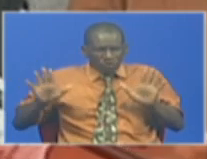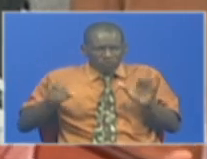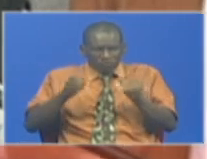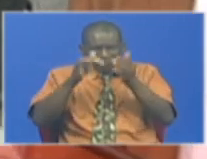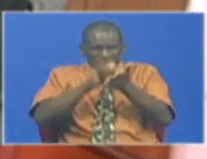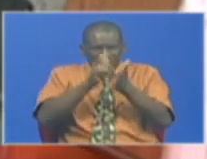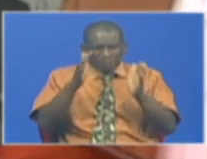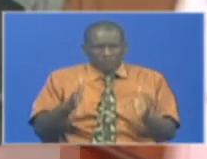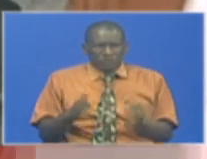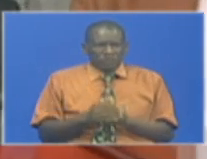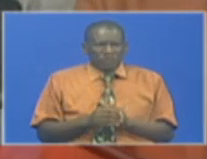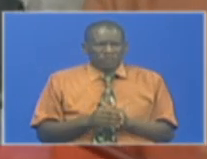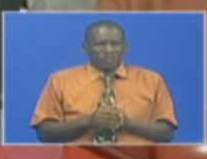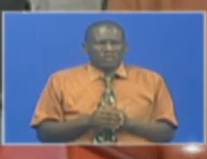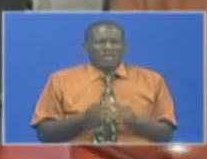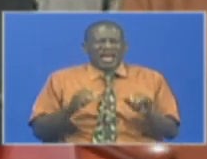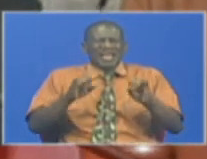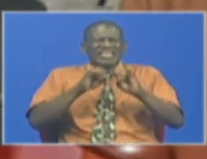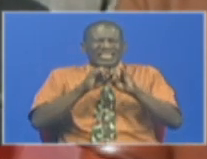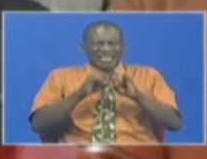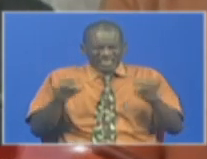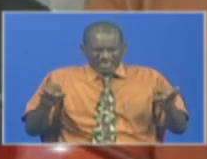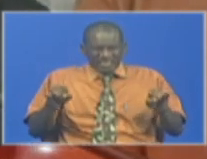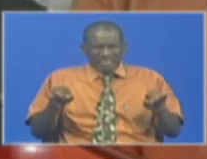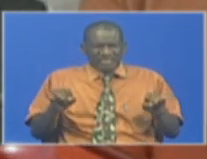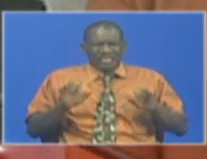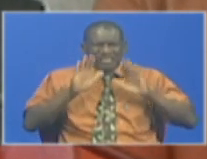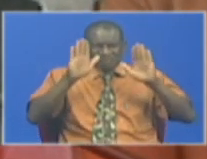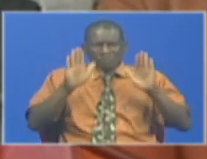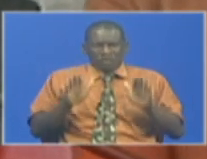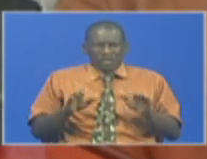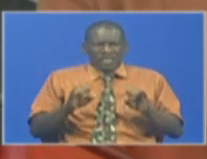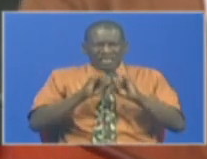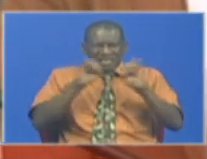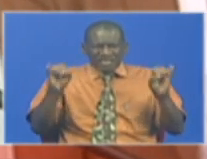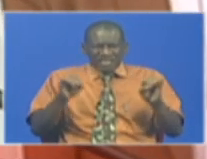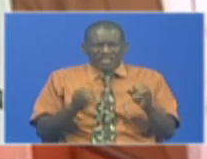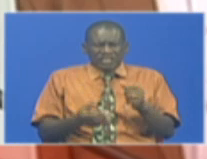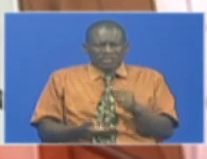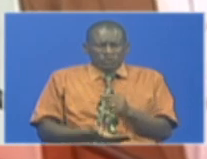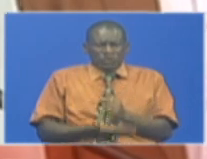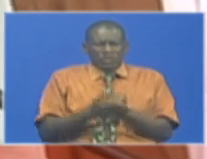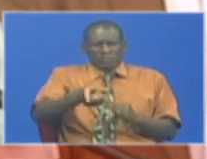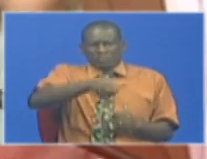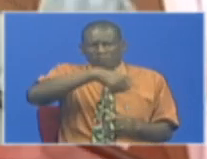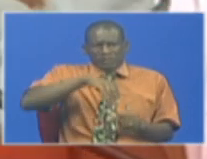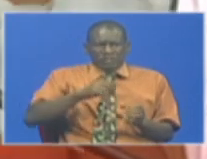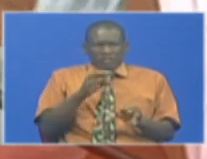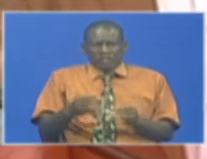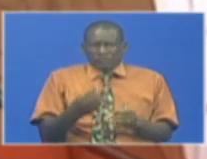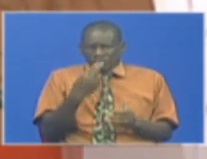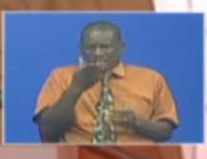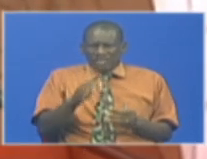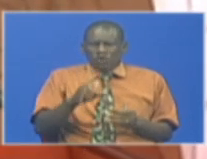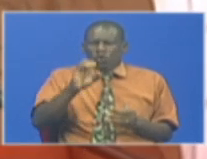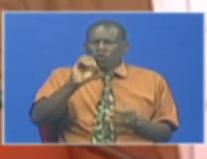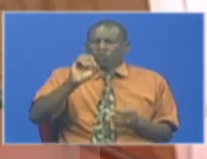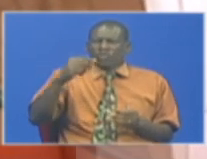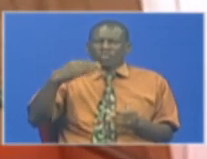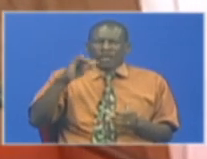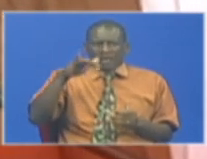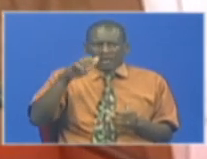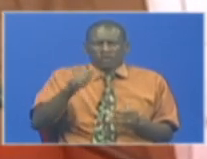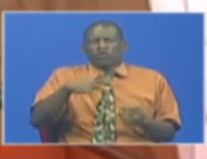person. And hygiene is what is going to assist us. Ukienda hapa Udhaya, uende